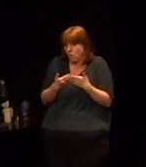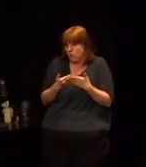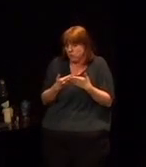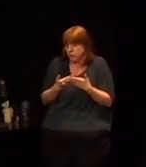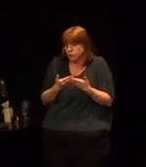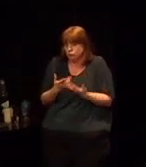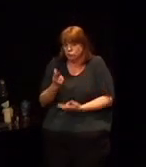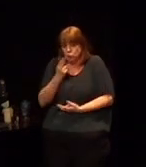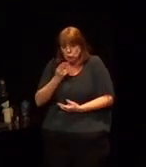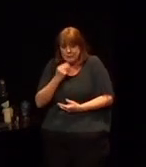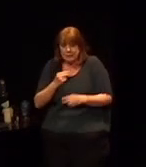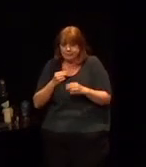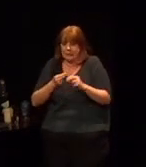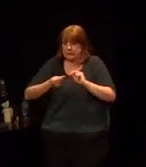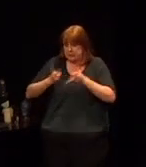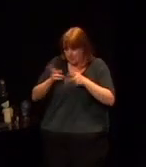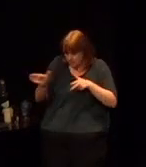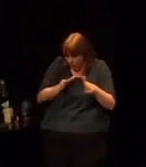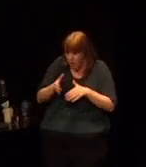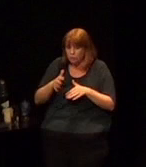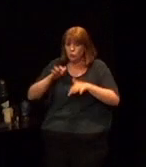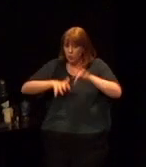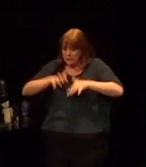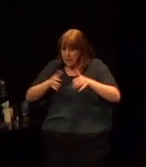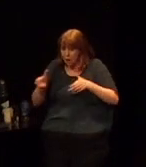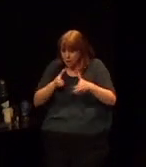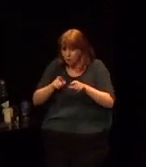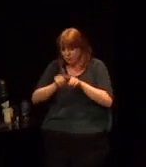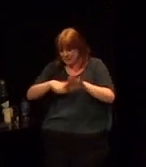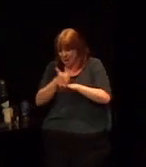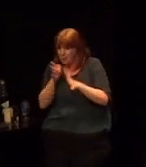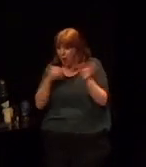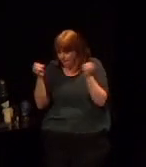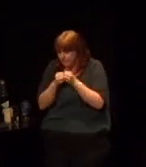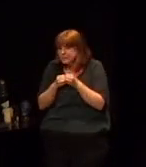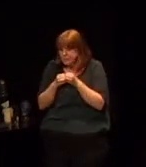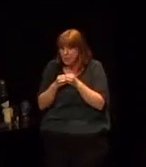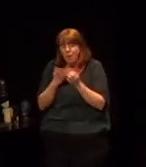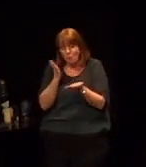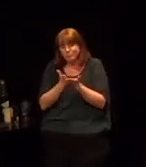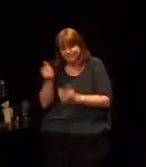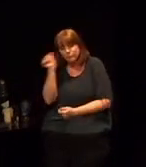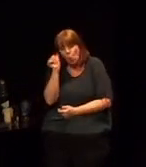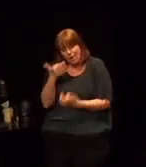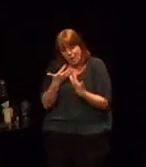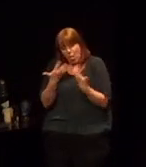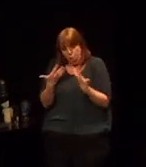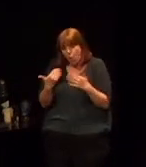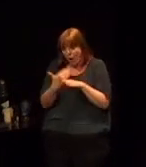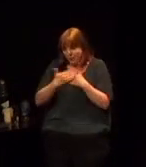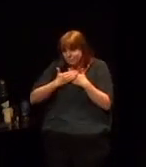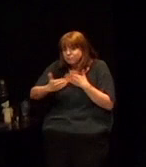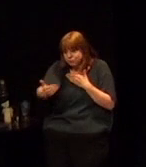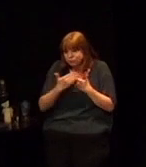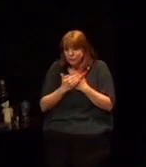using BSL interpreters, note takers and running clubs as well. But we're very aware that we've got a lot of work to do. So even